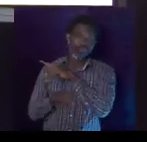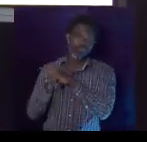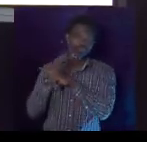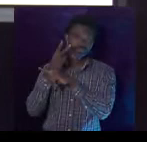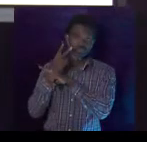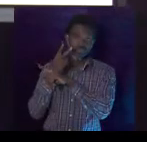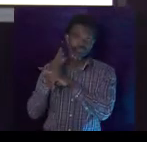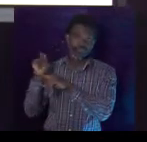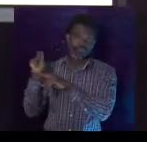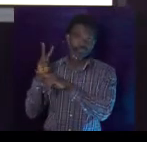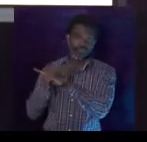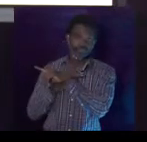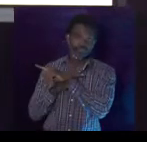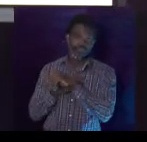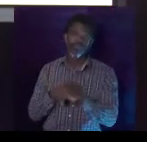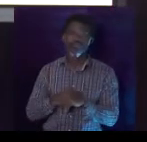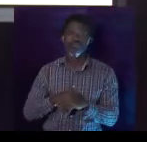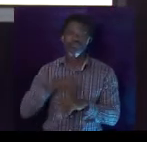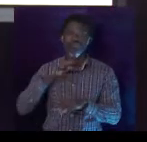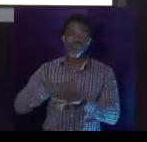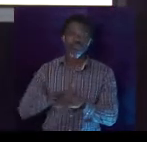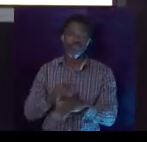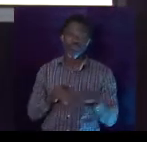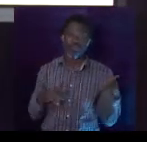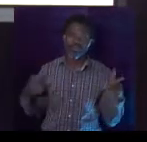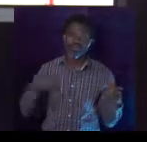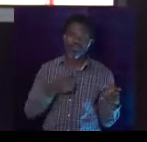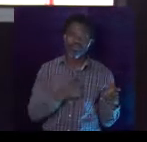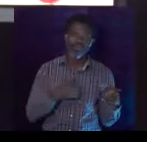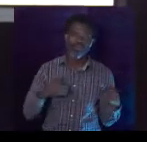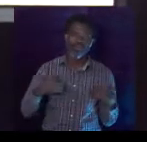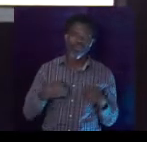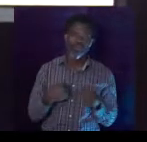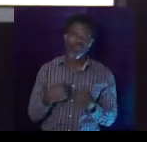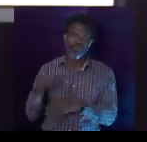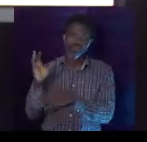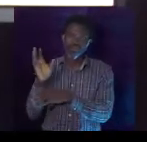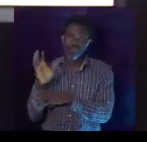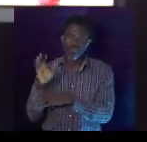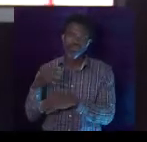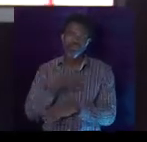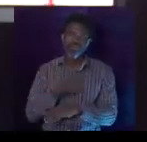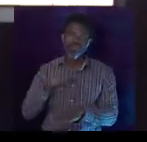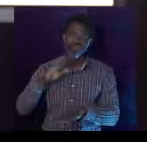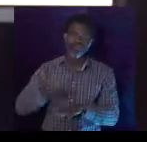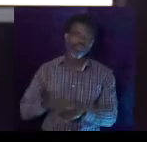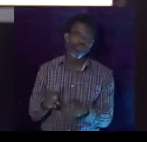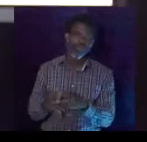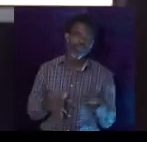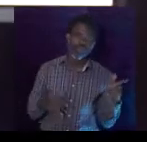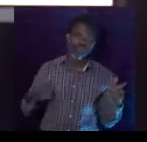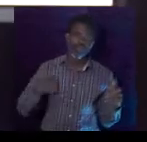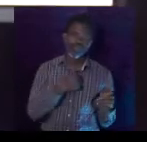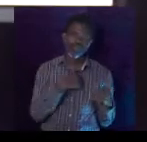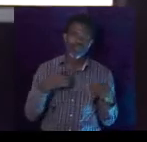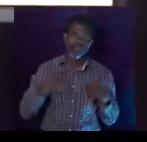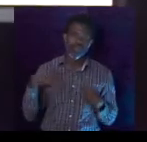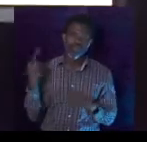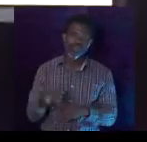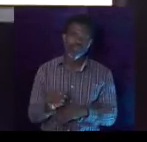on this? On the left side, we have the Celsius, and on the right side, we have